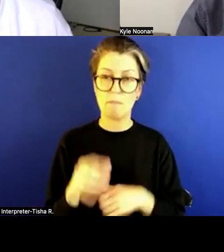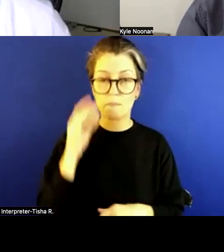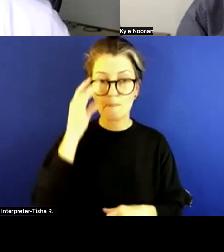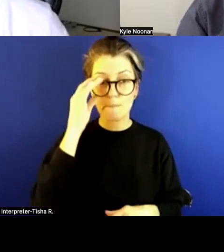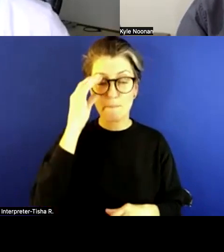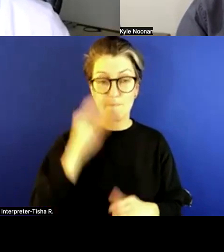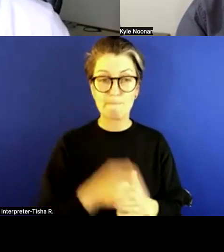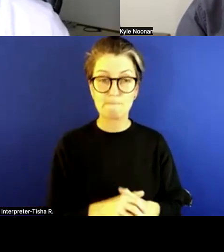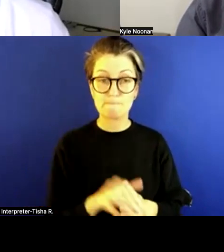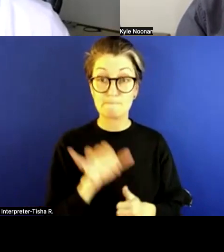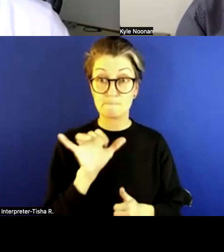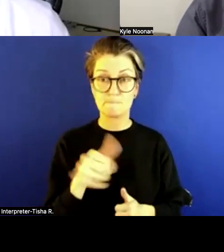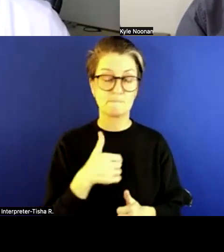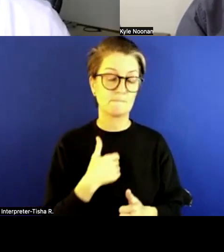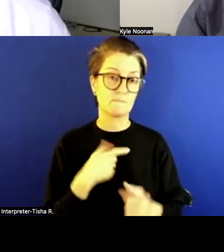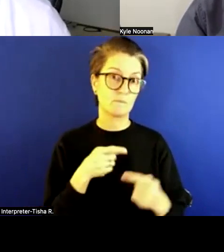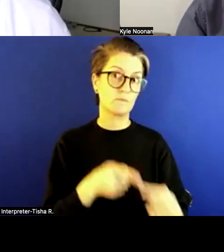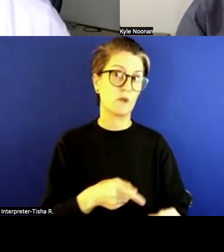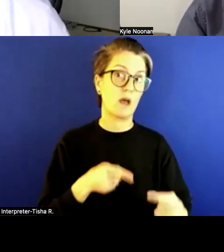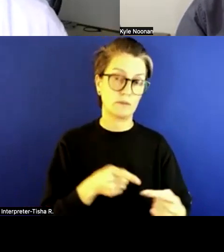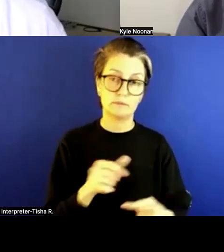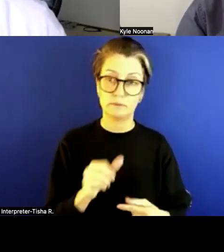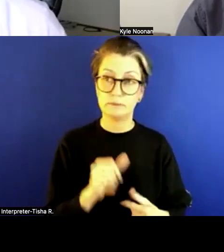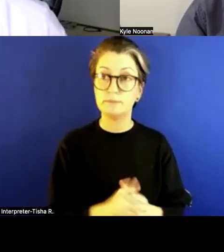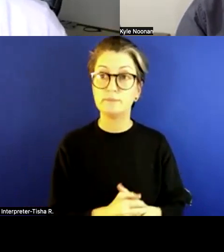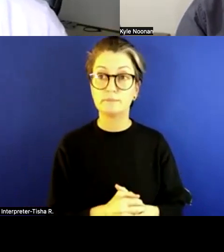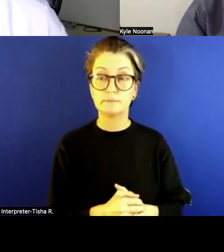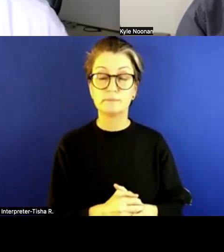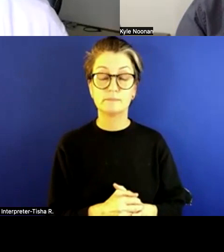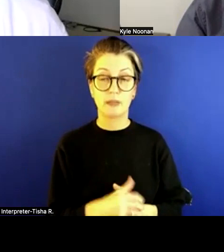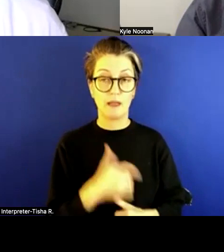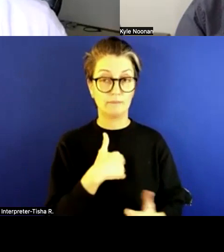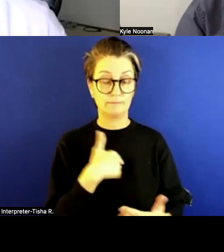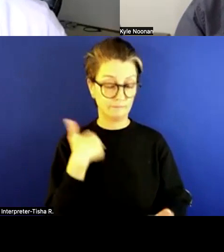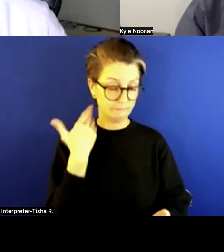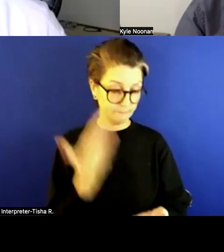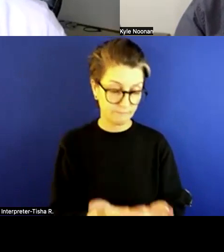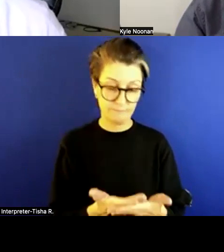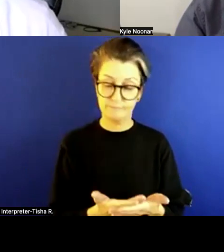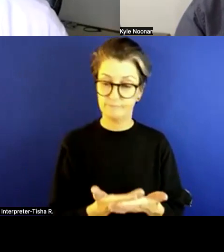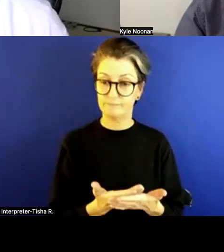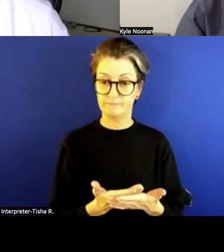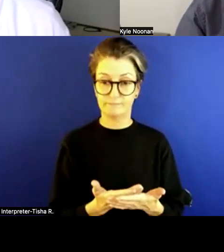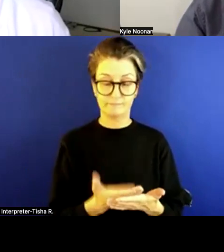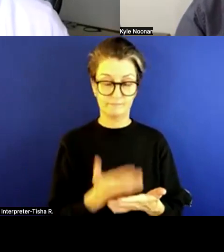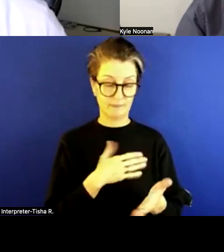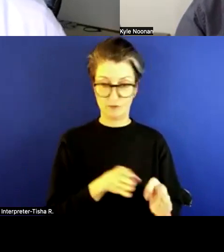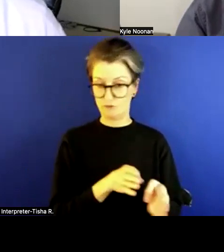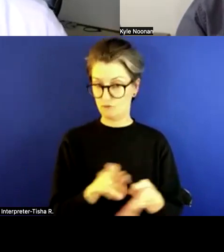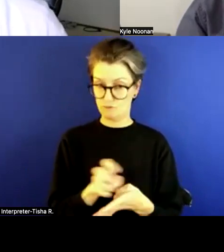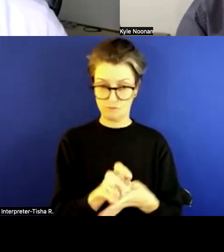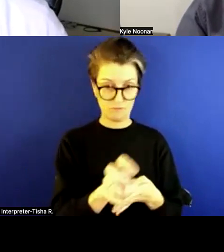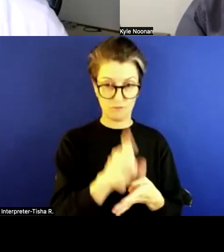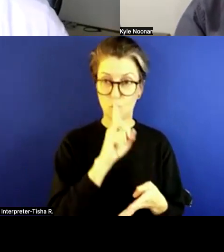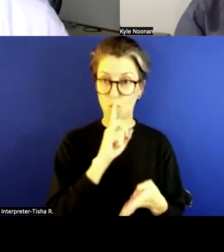That's something that I struggled with too. I've landed in a different place on that trajectory of really embracing